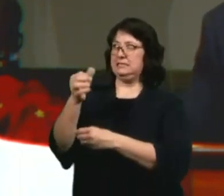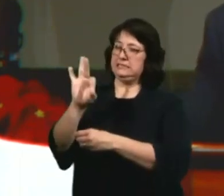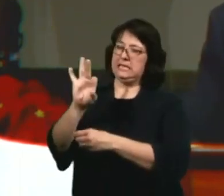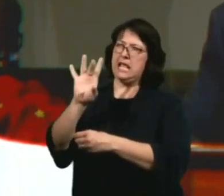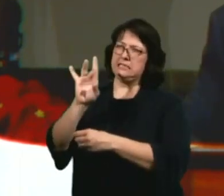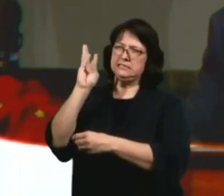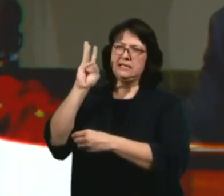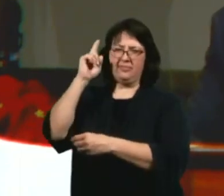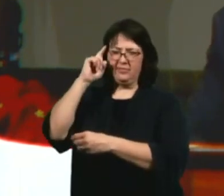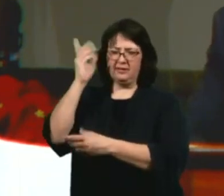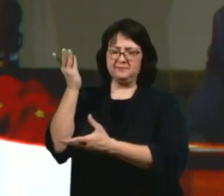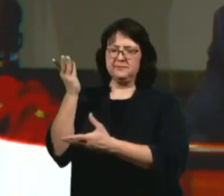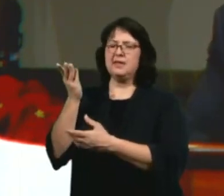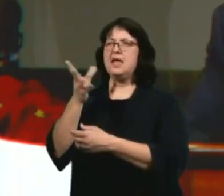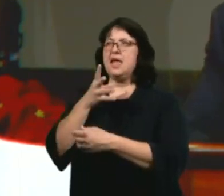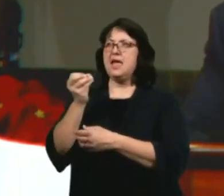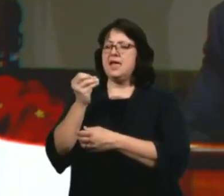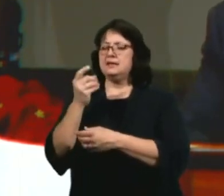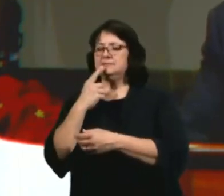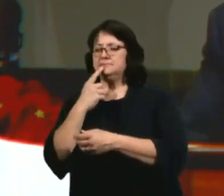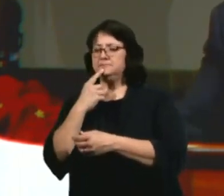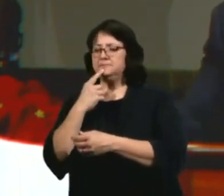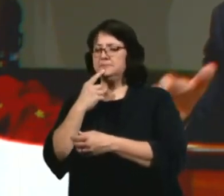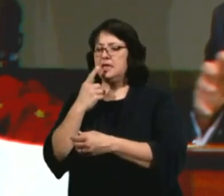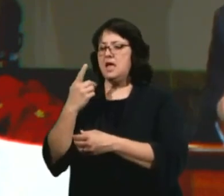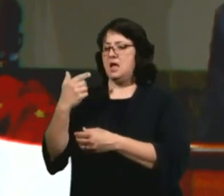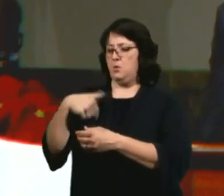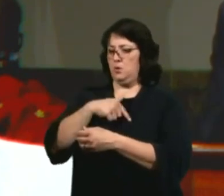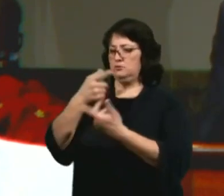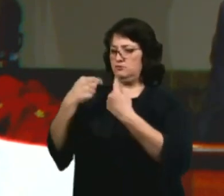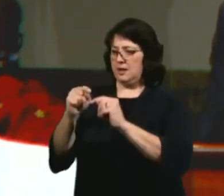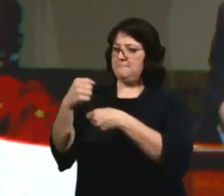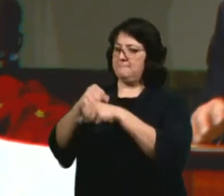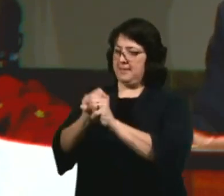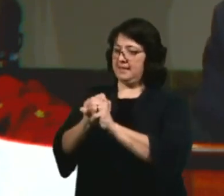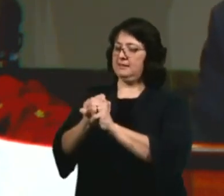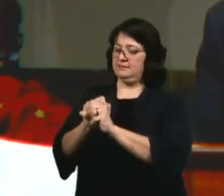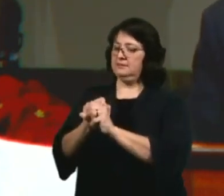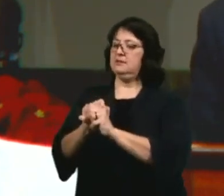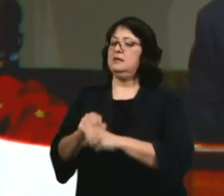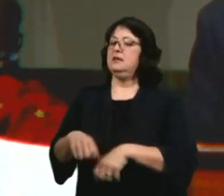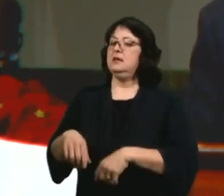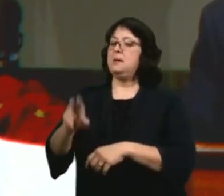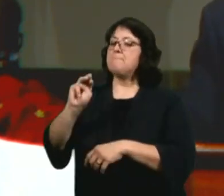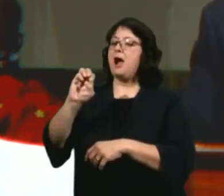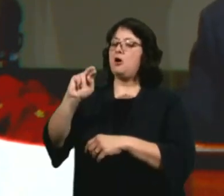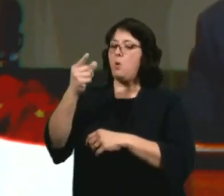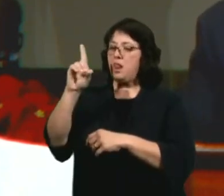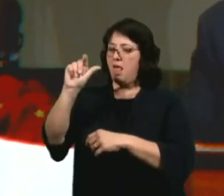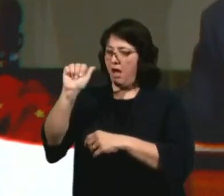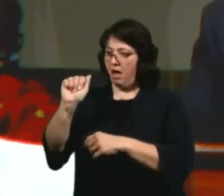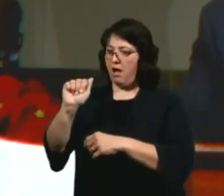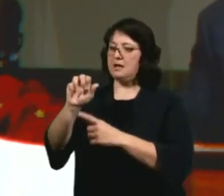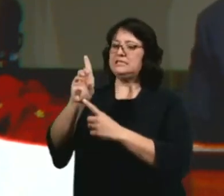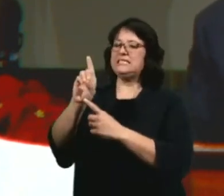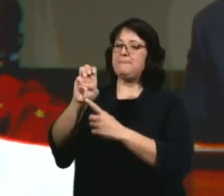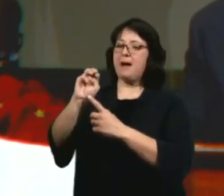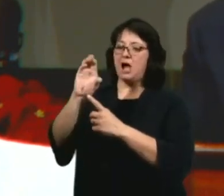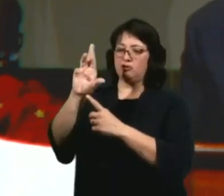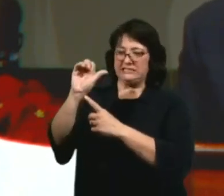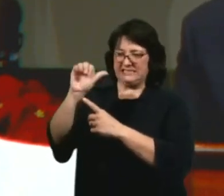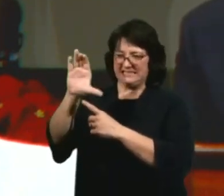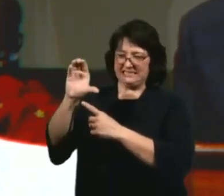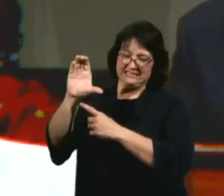1986, I think he said. And we're trying to make Mongolia a democracy. And then he said the most enlightening thing to me